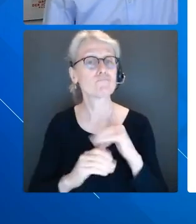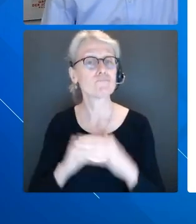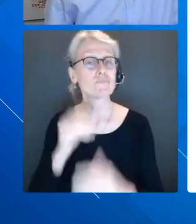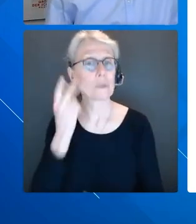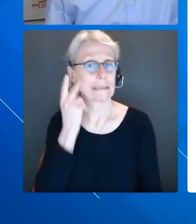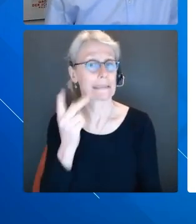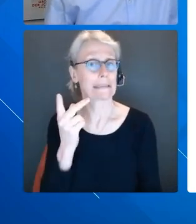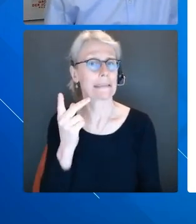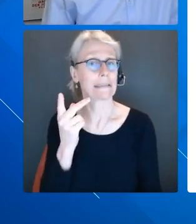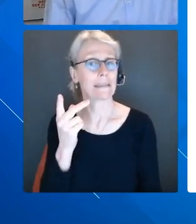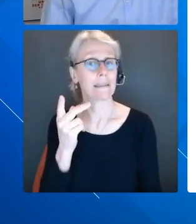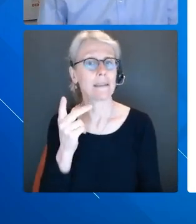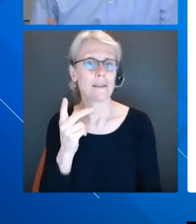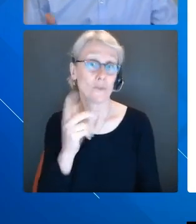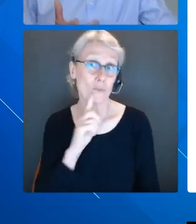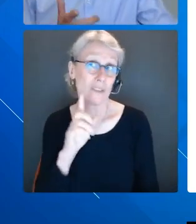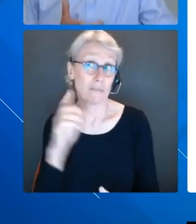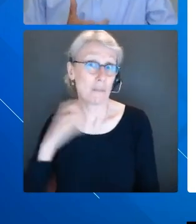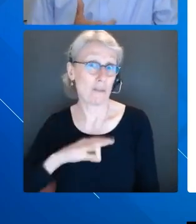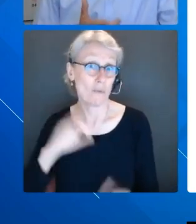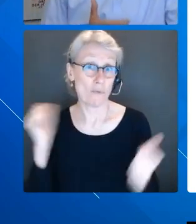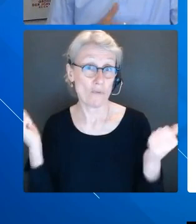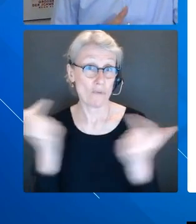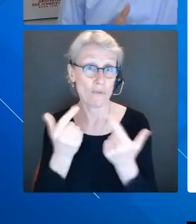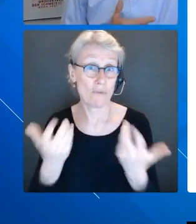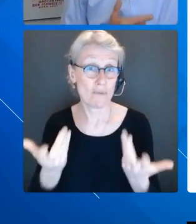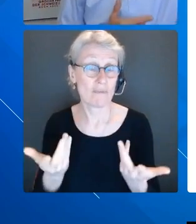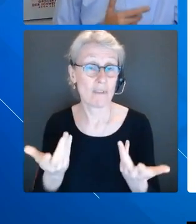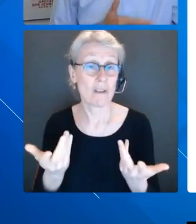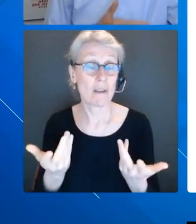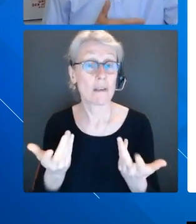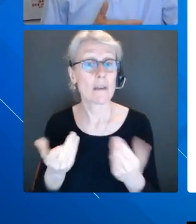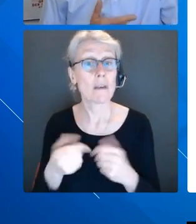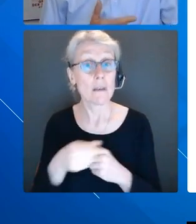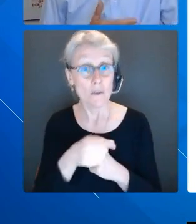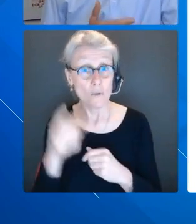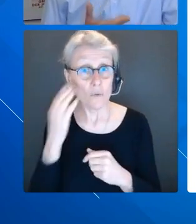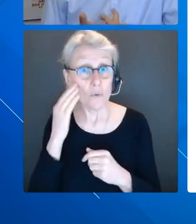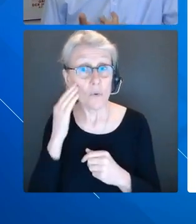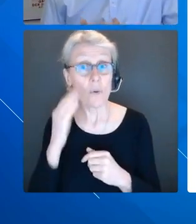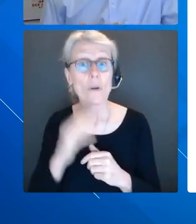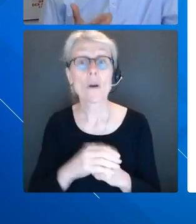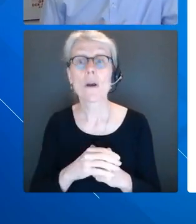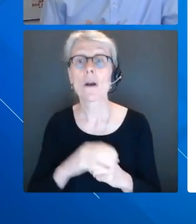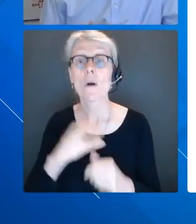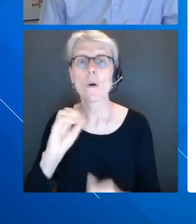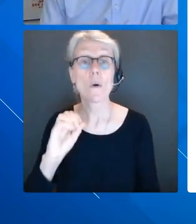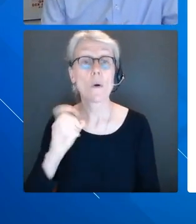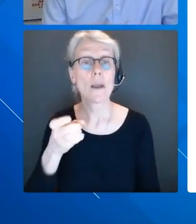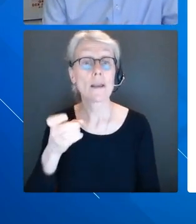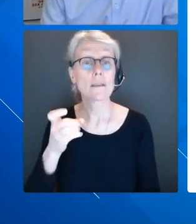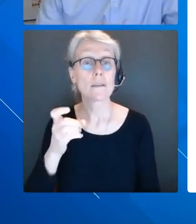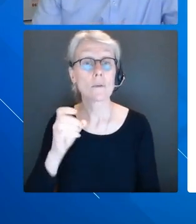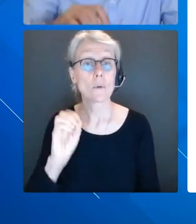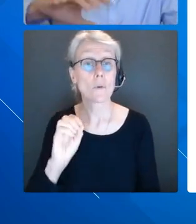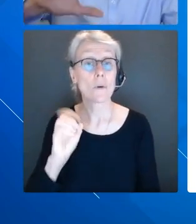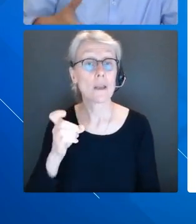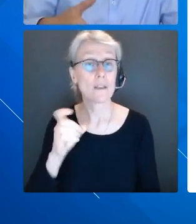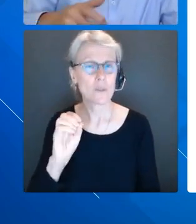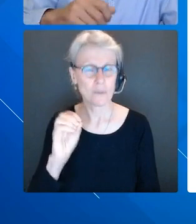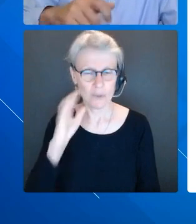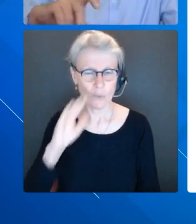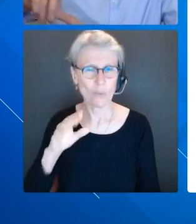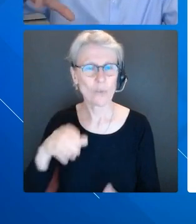accessibility solutions help everyone. I always like to mention, does everyone know OXO? Was it OXO? OXO Good Grips, the